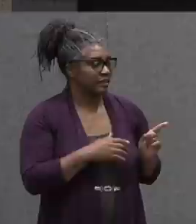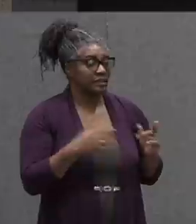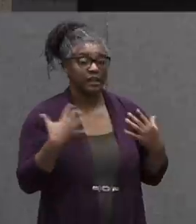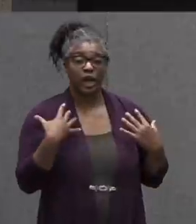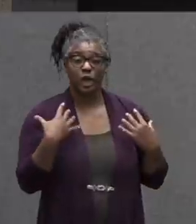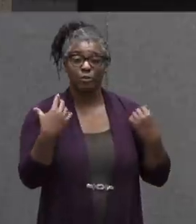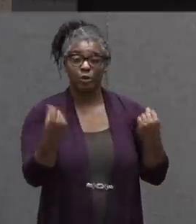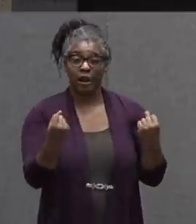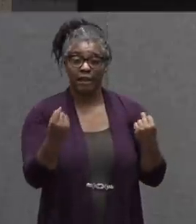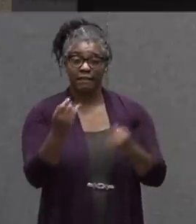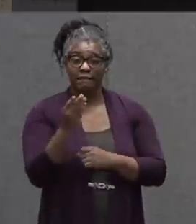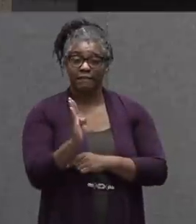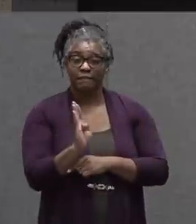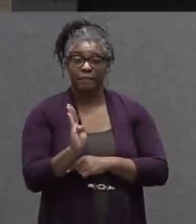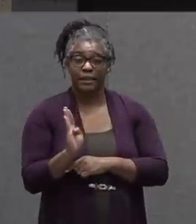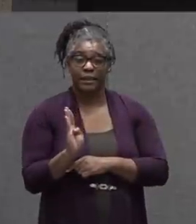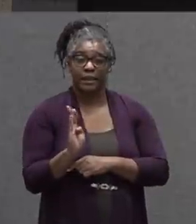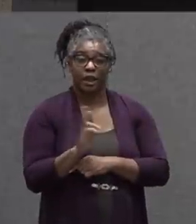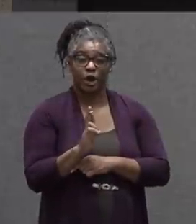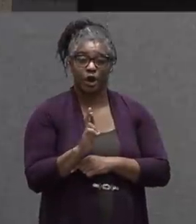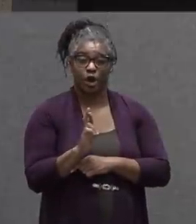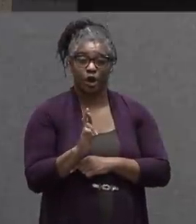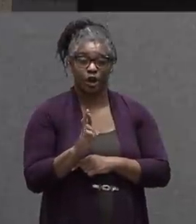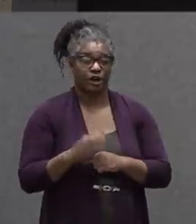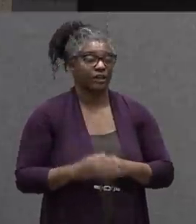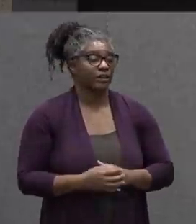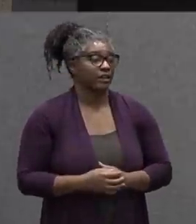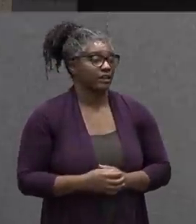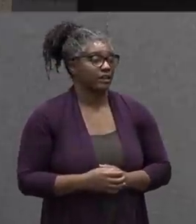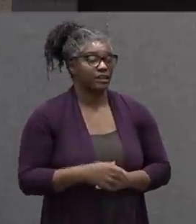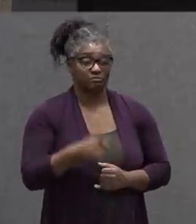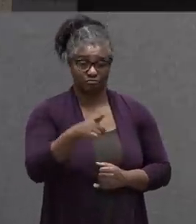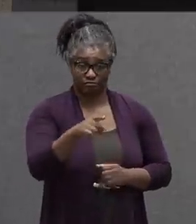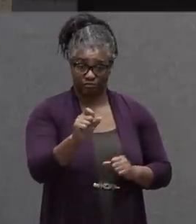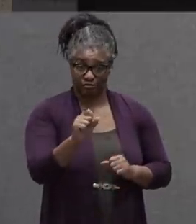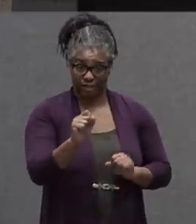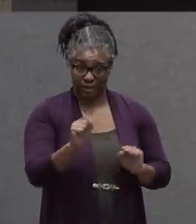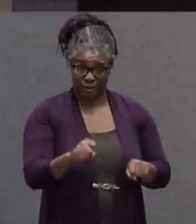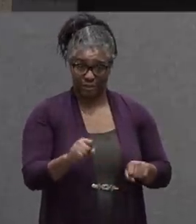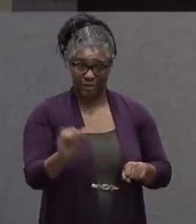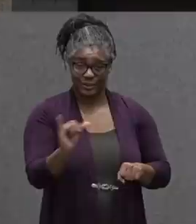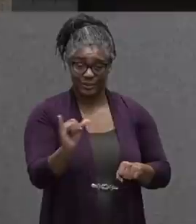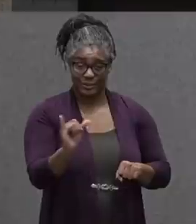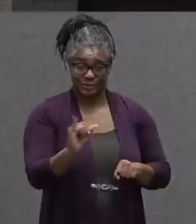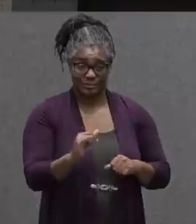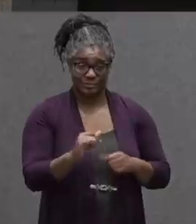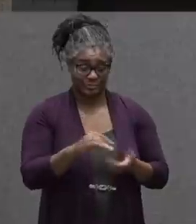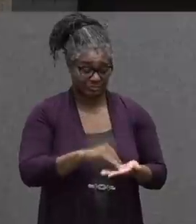B-R. You can do the same on a piece of paper.